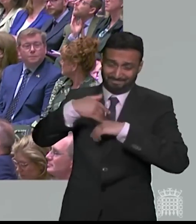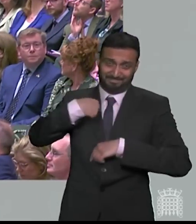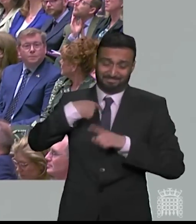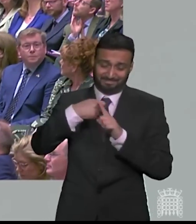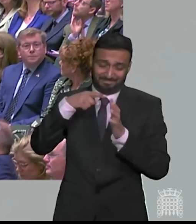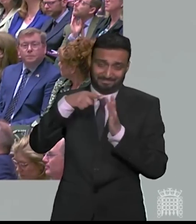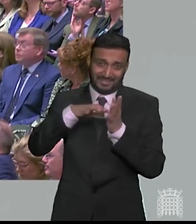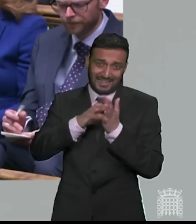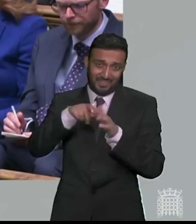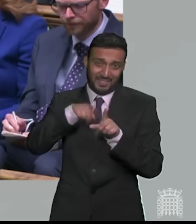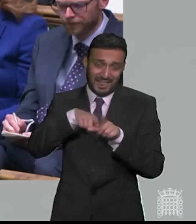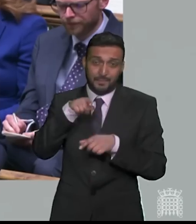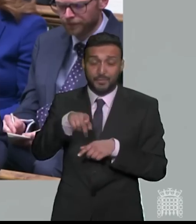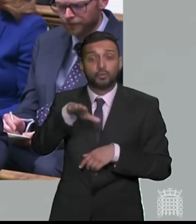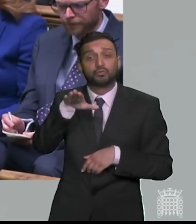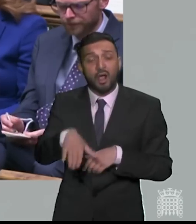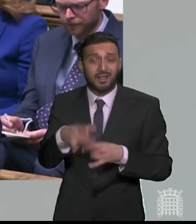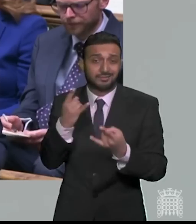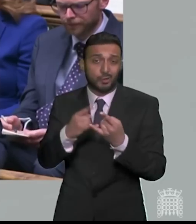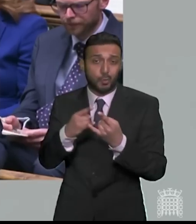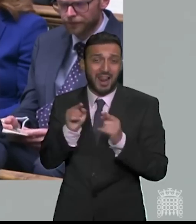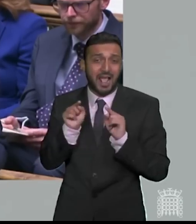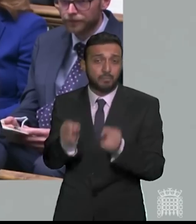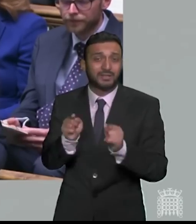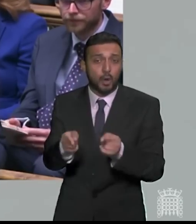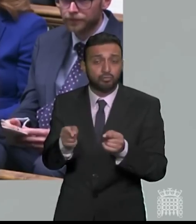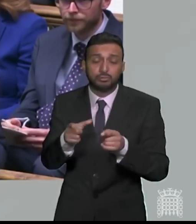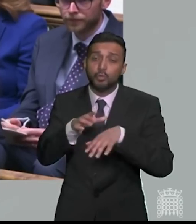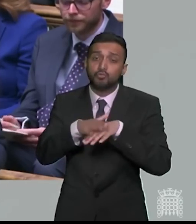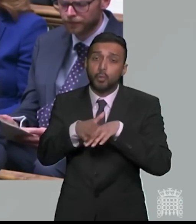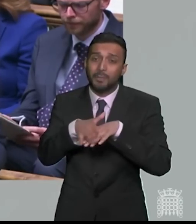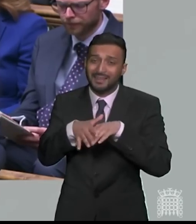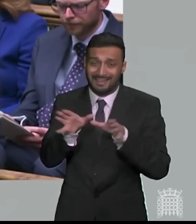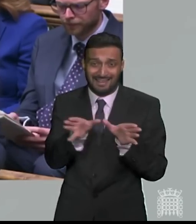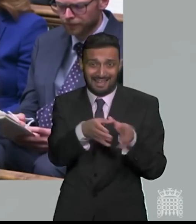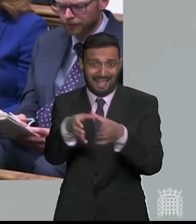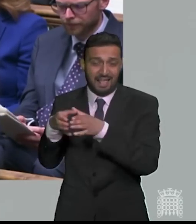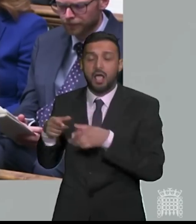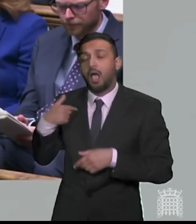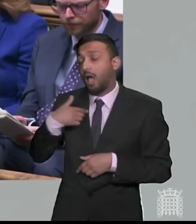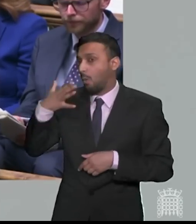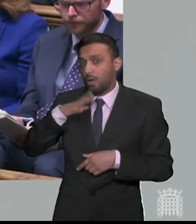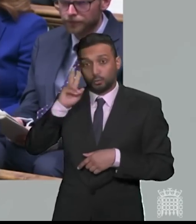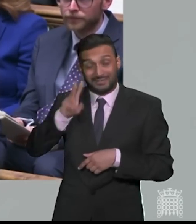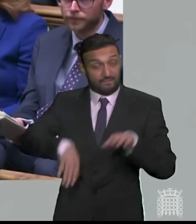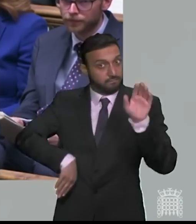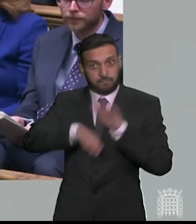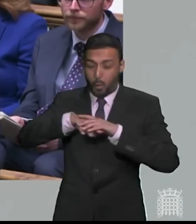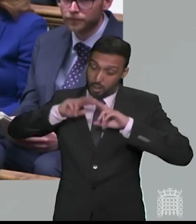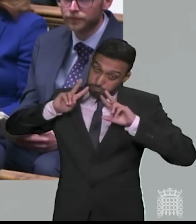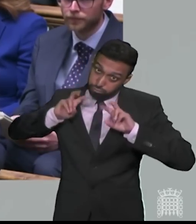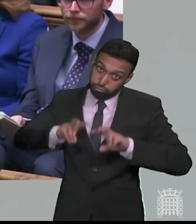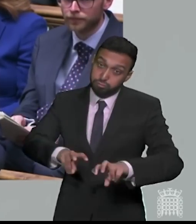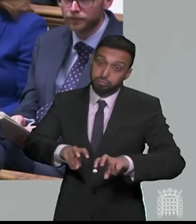sexual exploitation and grooming gangs. I want to see a full Rotherham-style review into child sexual exploitation across